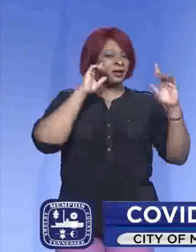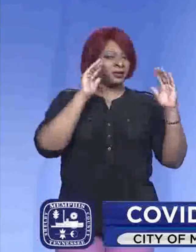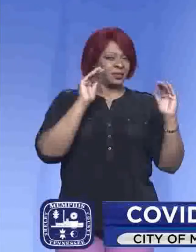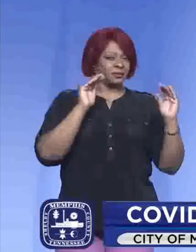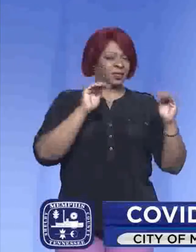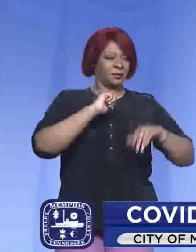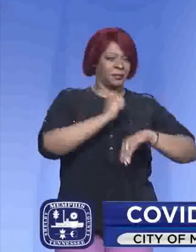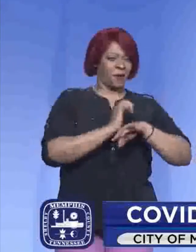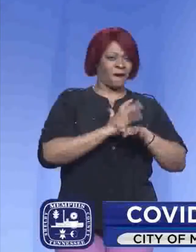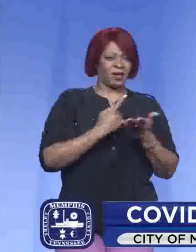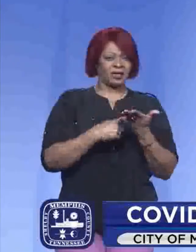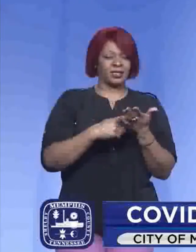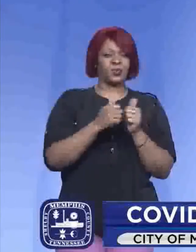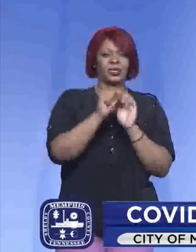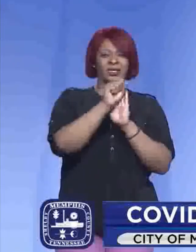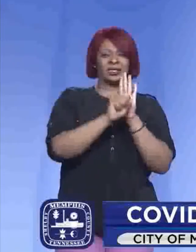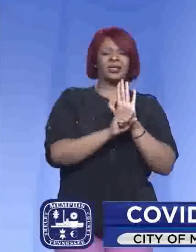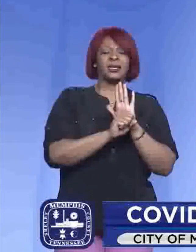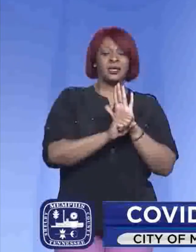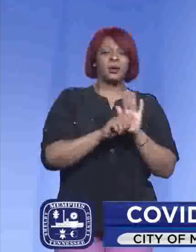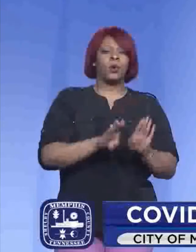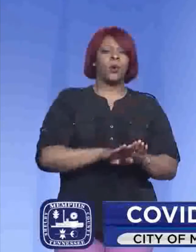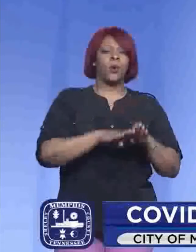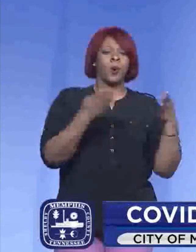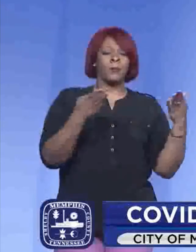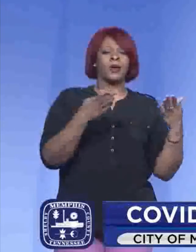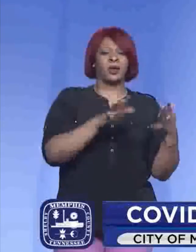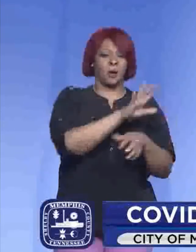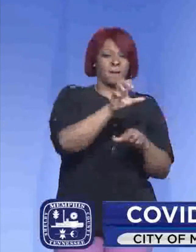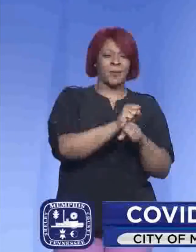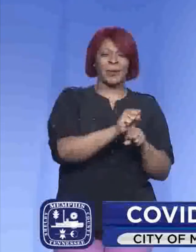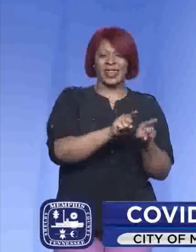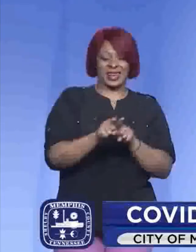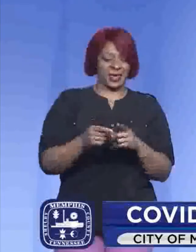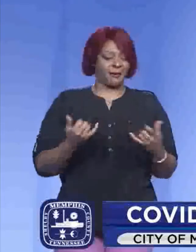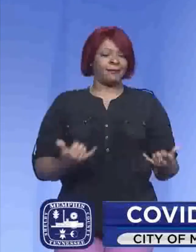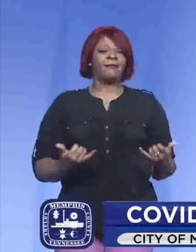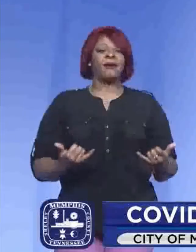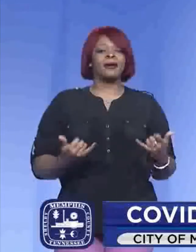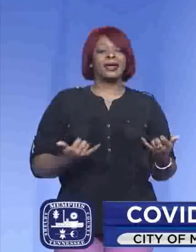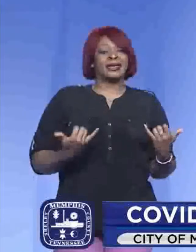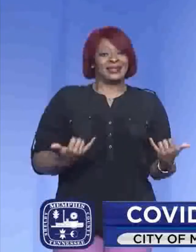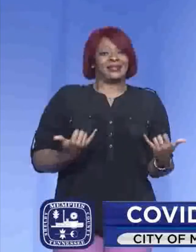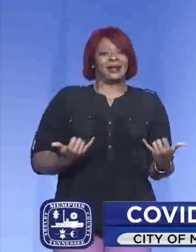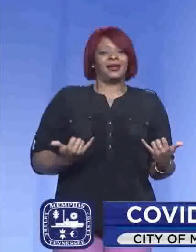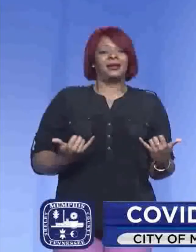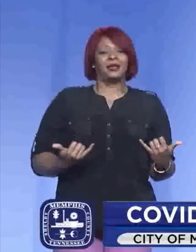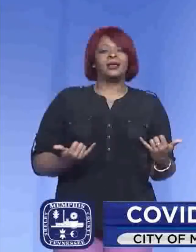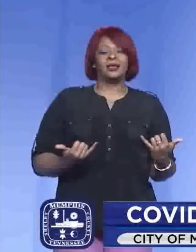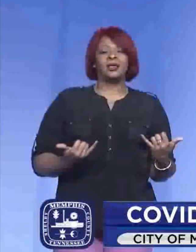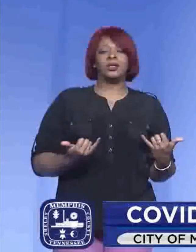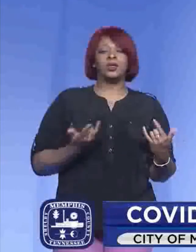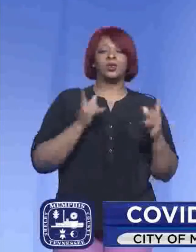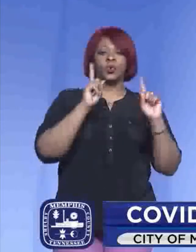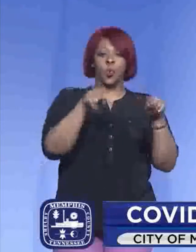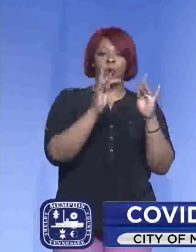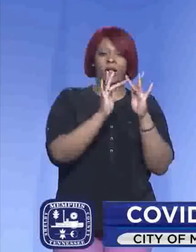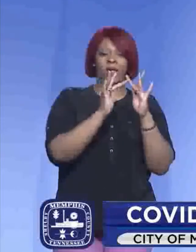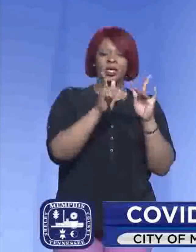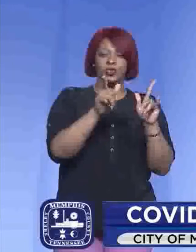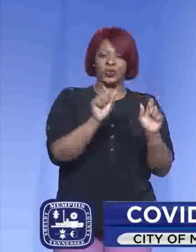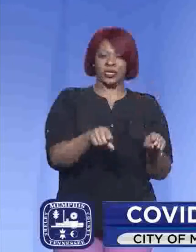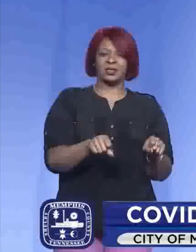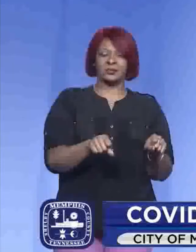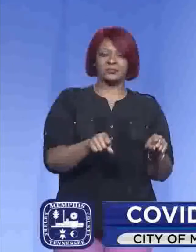based on our discussions with the state, that we will open it up for appointments just like we are doing others. So today, when you go online, you